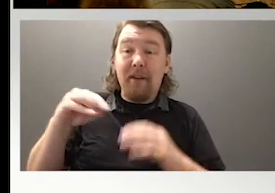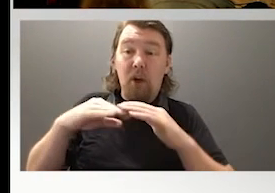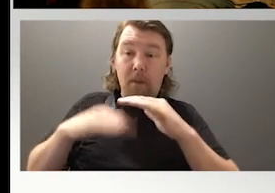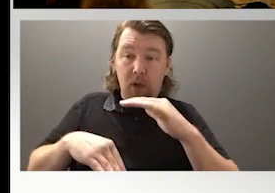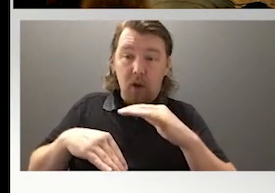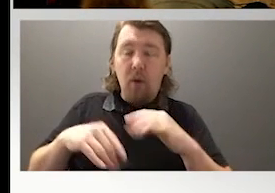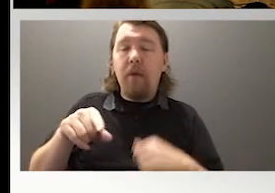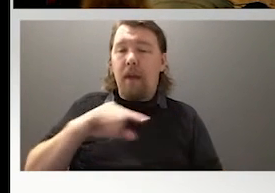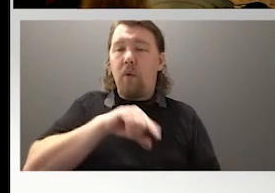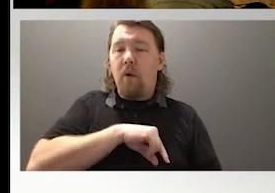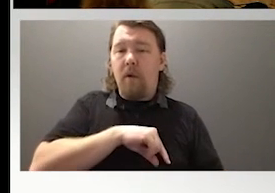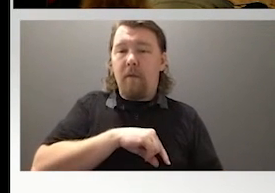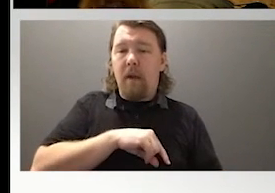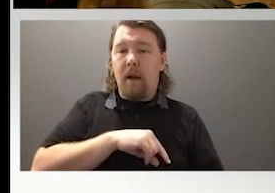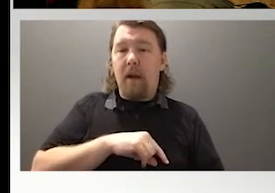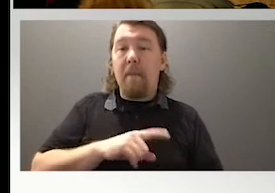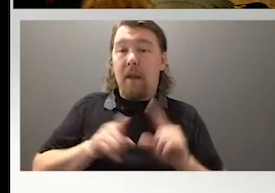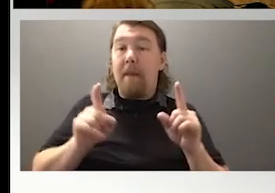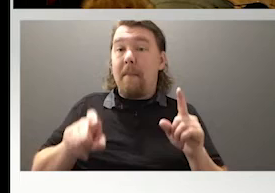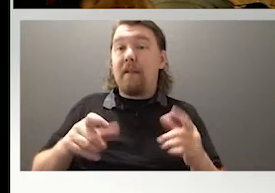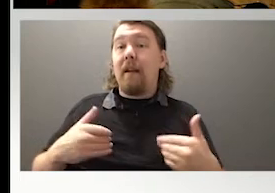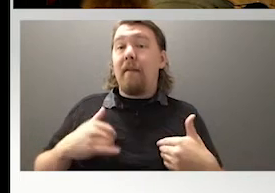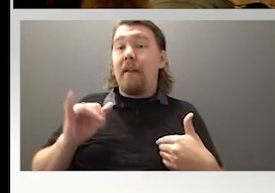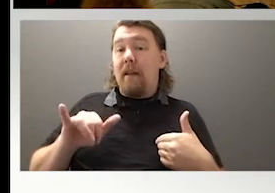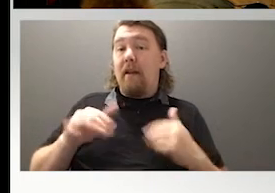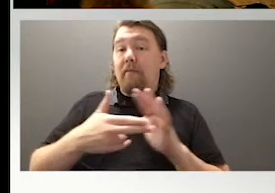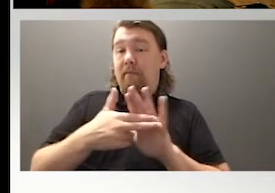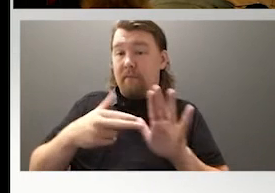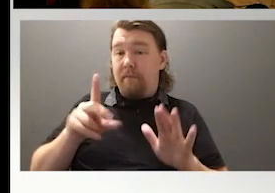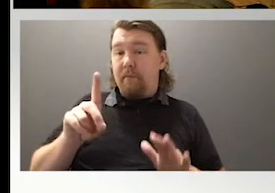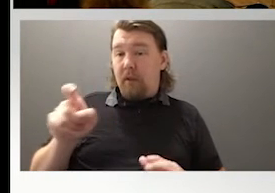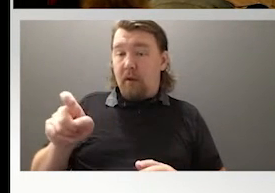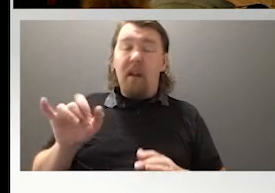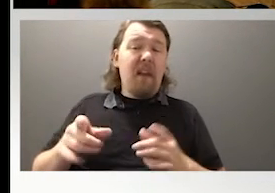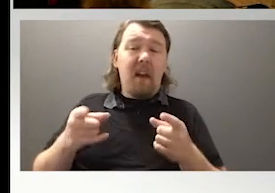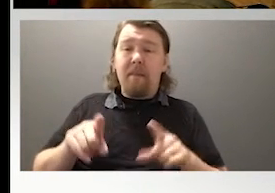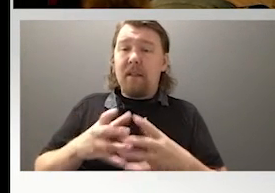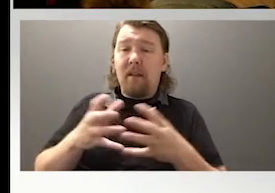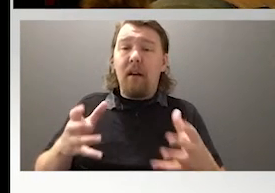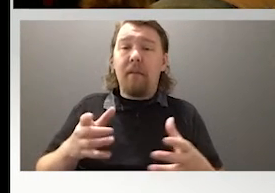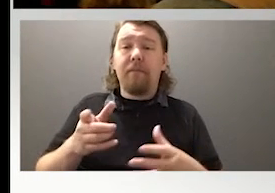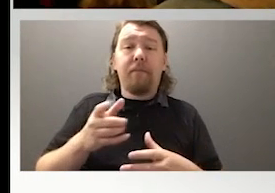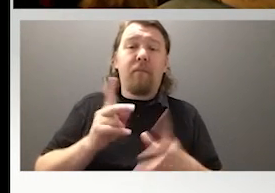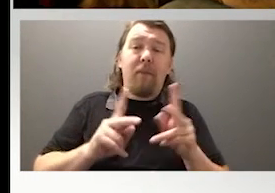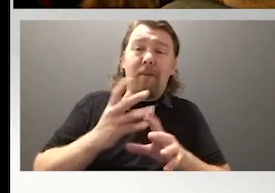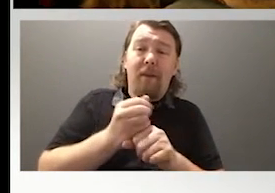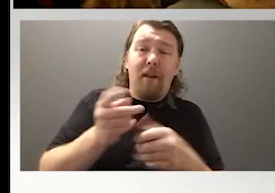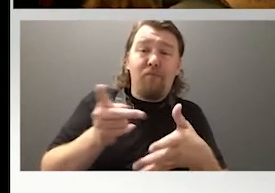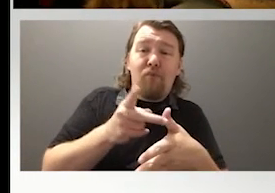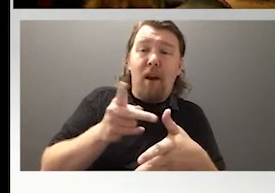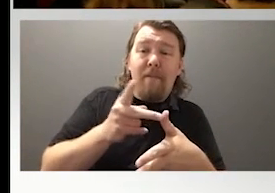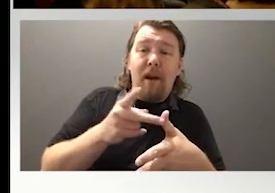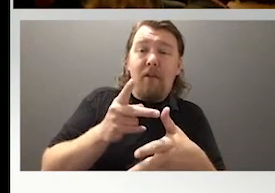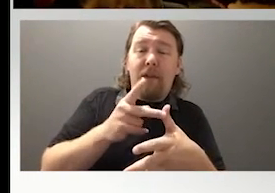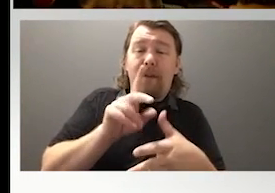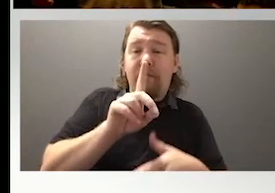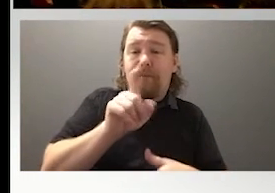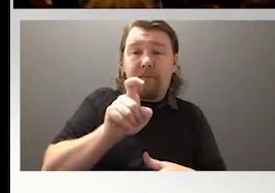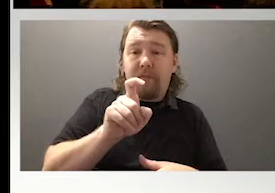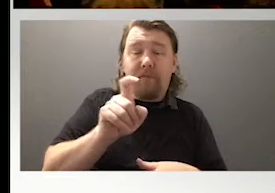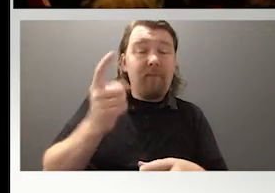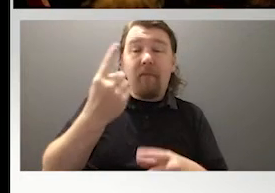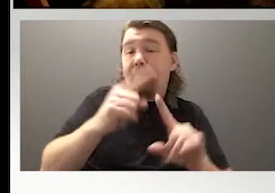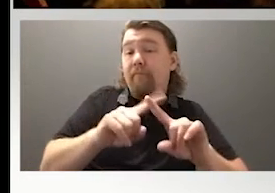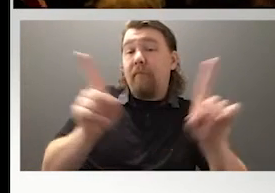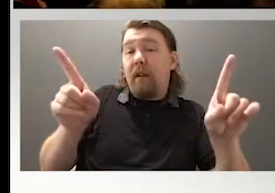eligible as long as they have the diagnosis of intellectual disability, which happens a lot. People get a primary disability of something else that's not on the